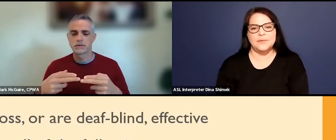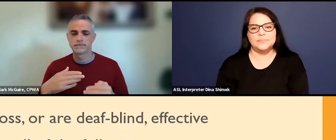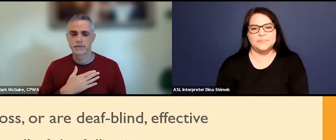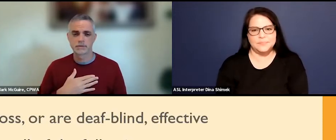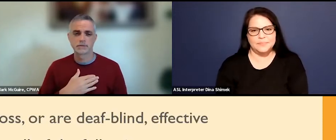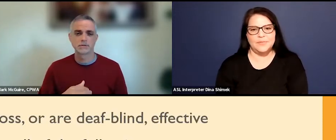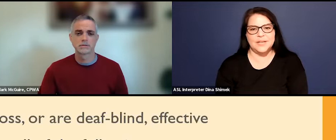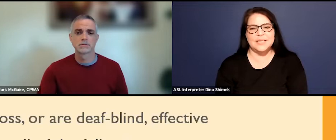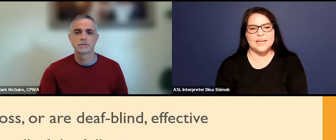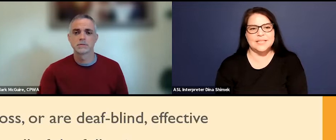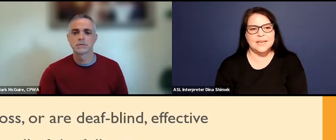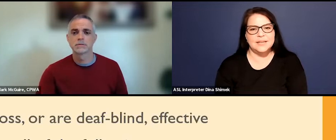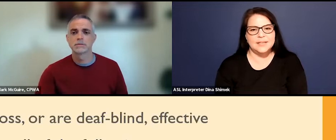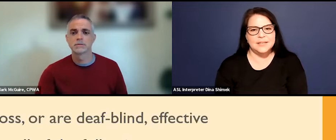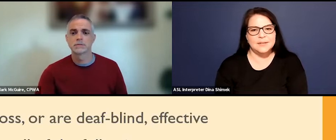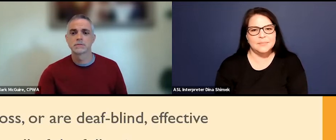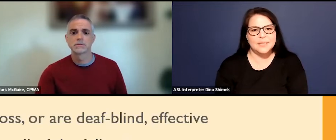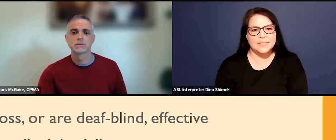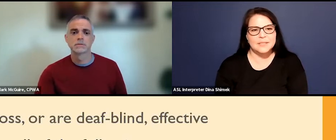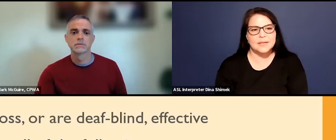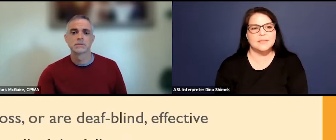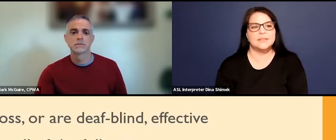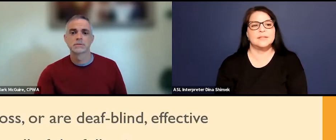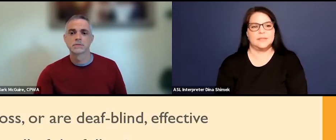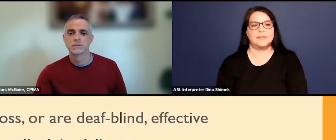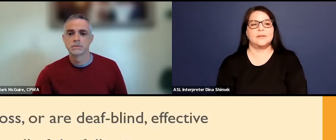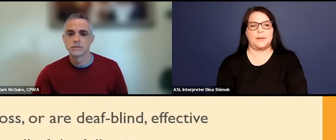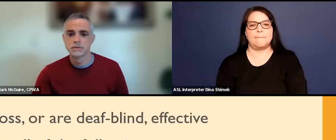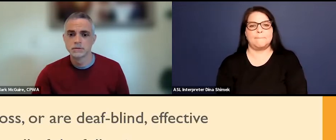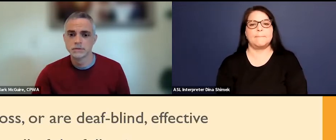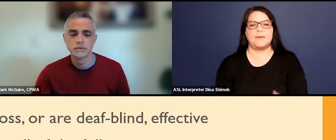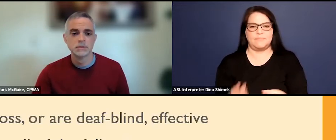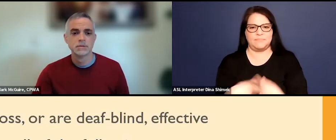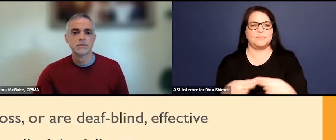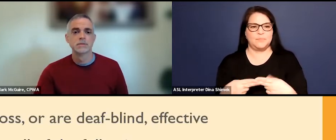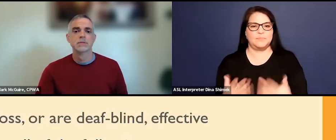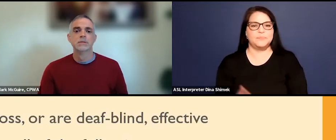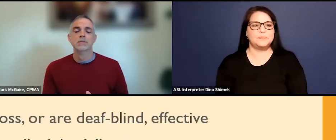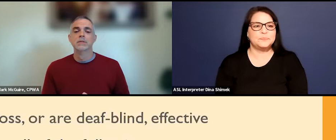now moving on to the next slide. Yes.